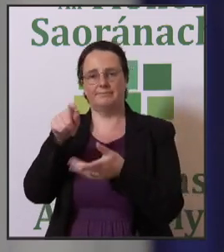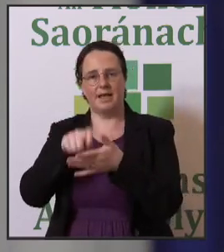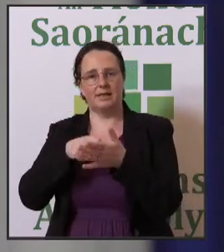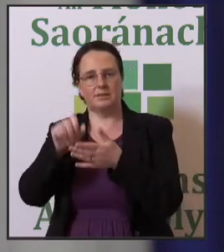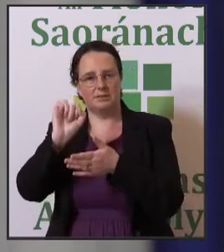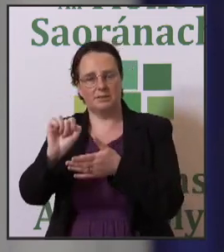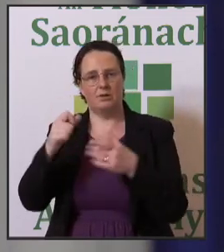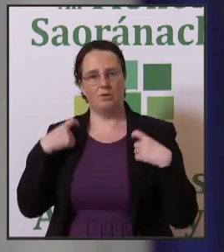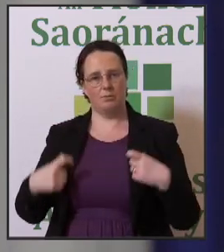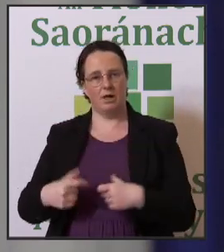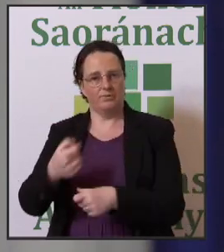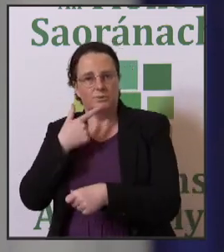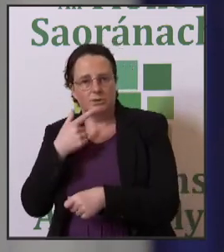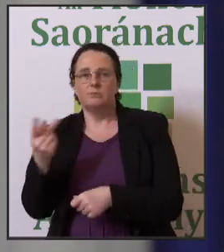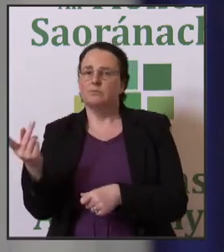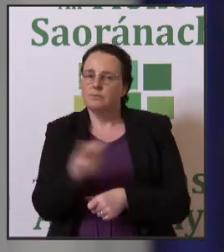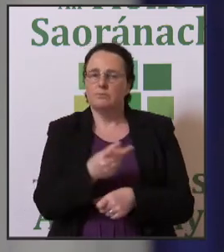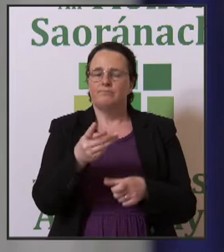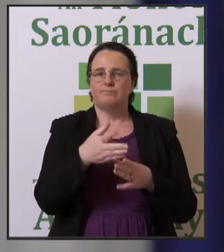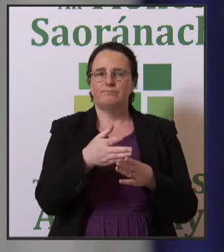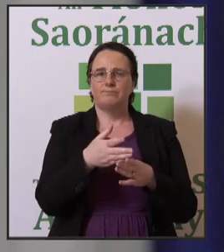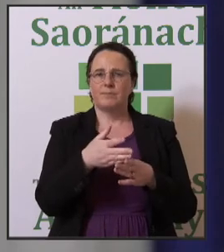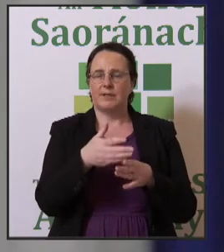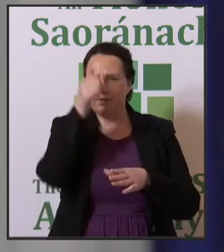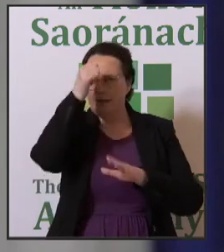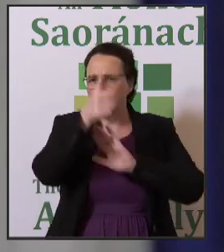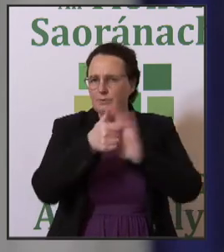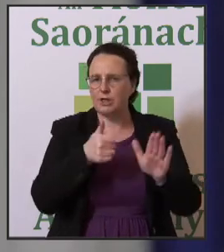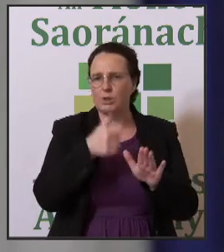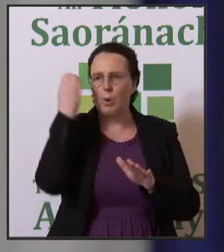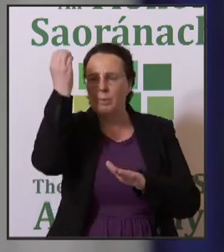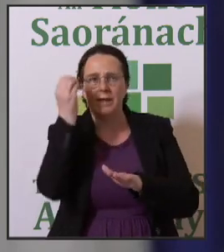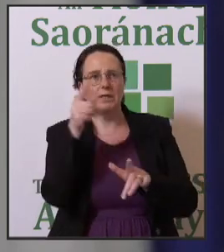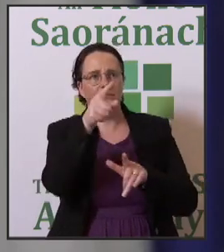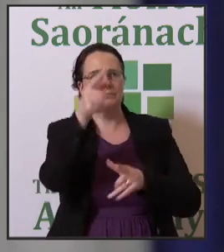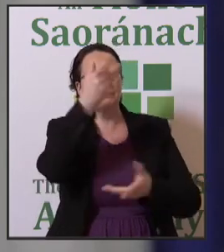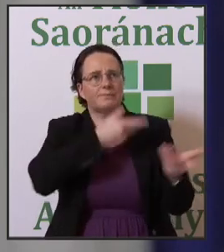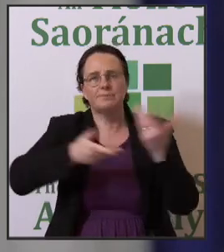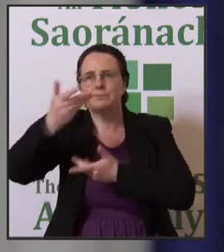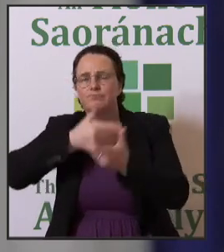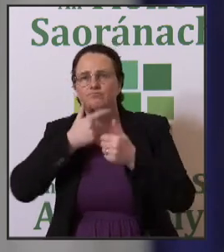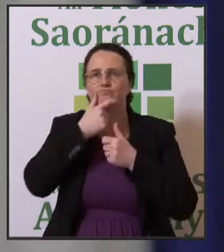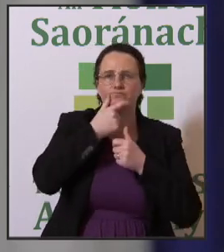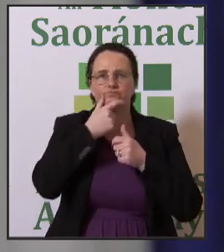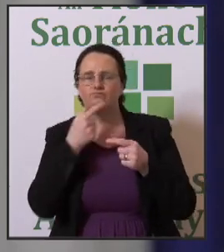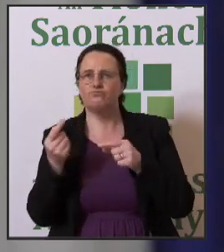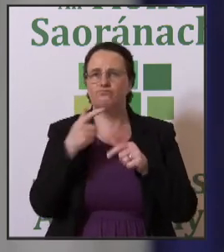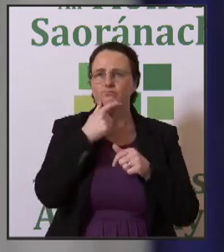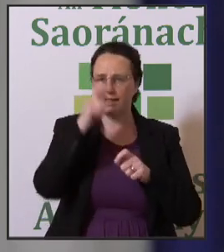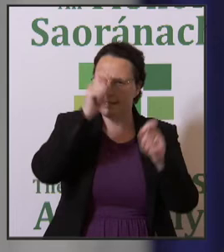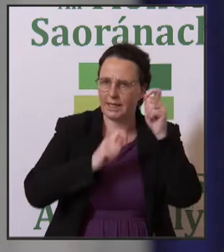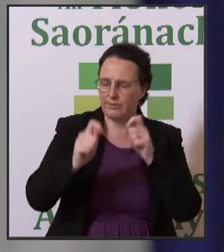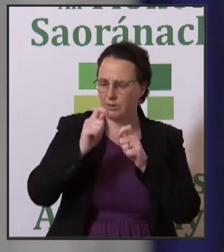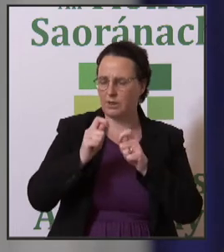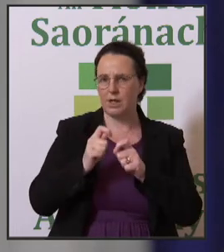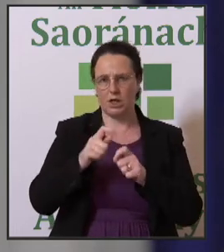broad spectrum of opinion, to weigh up the evidence, exercise your judgment, and to use your wisdom and life